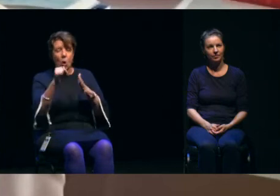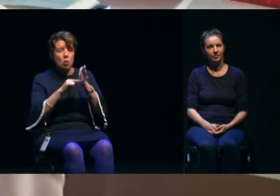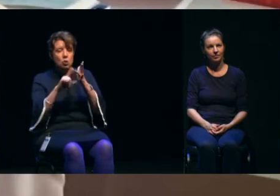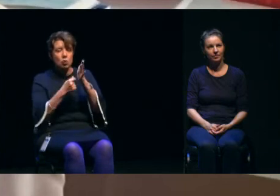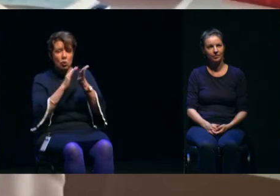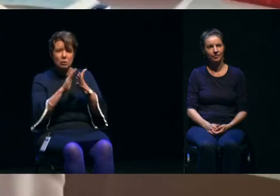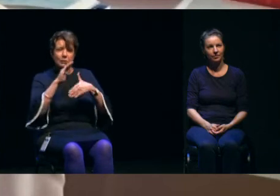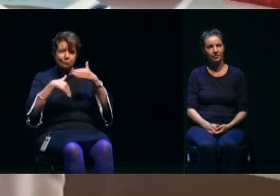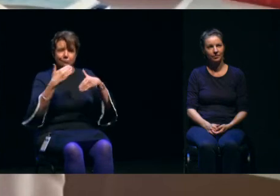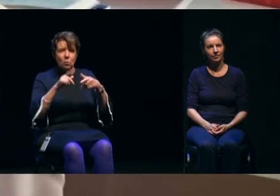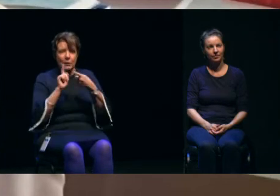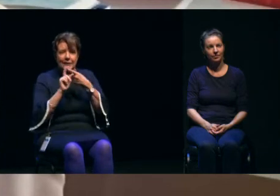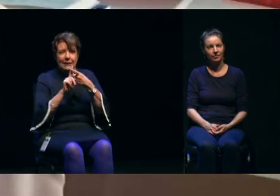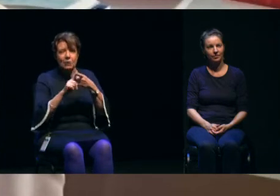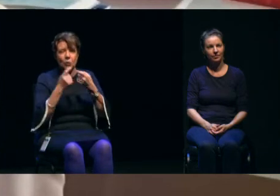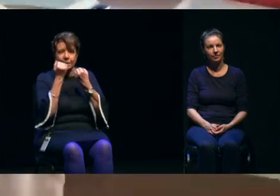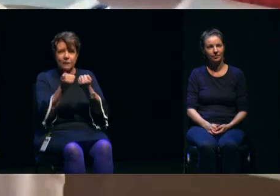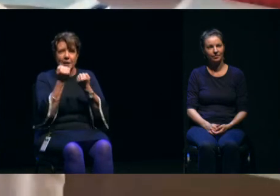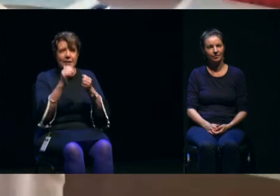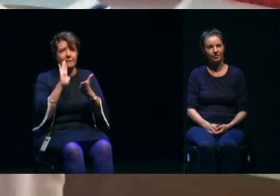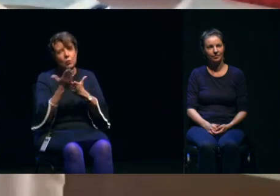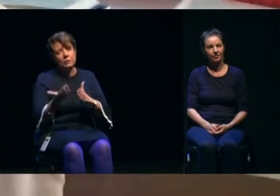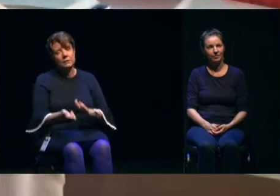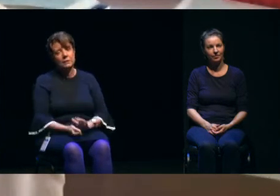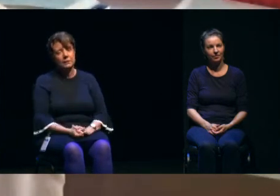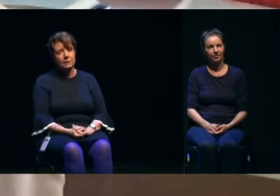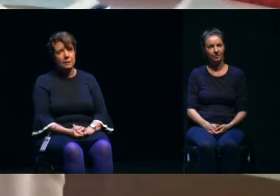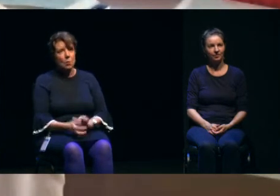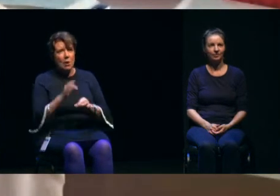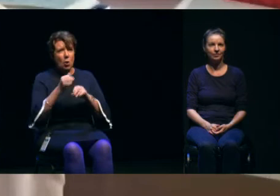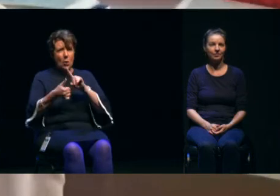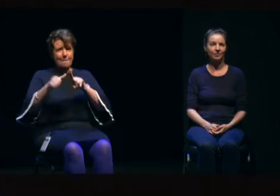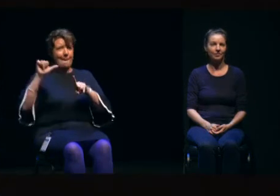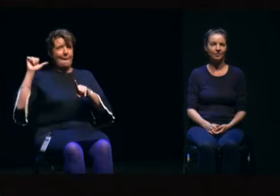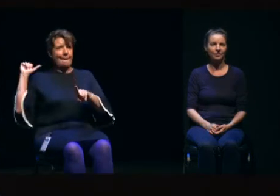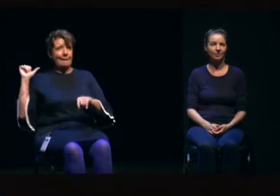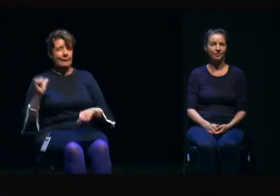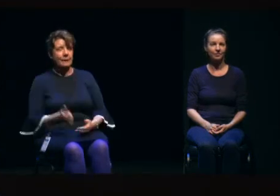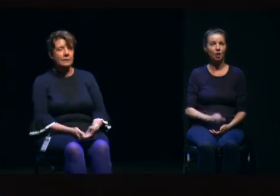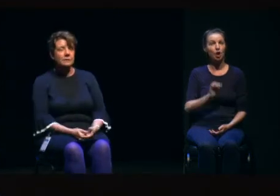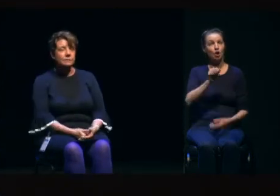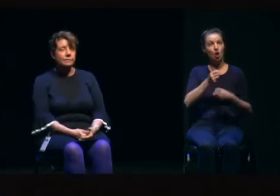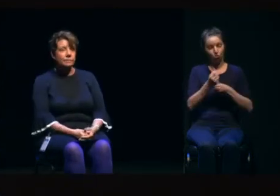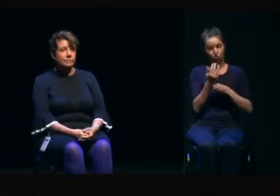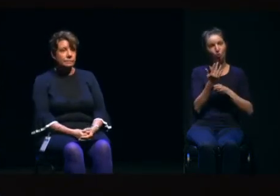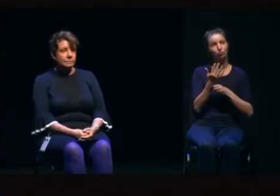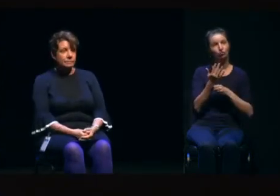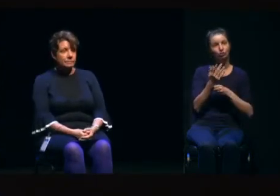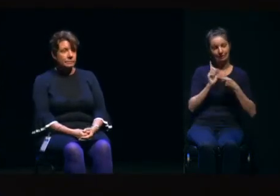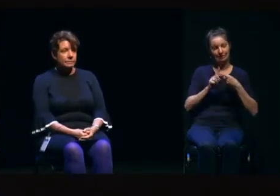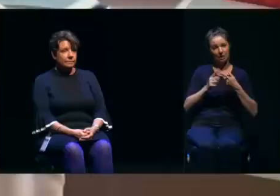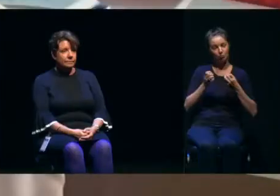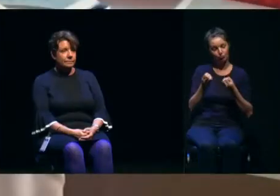will continue fighting, of course. Of course. We're not going back. How brightly does your own torch still burn,